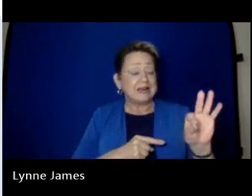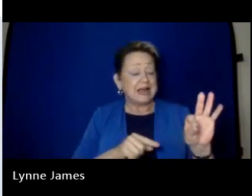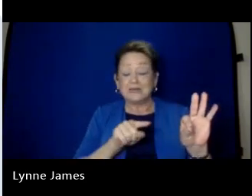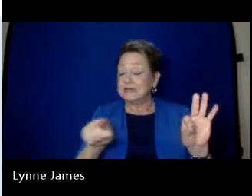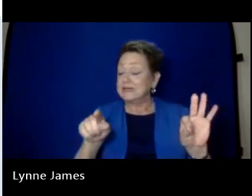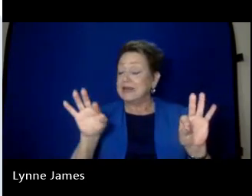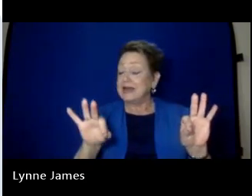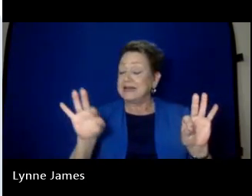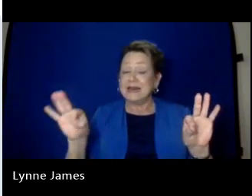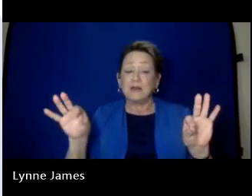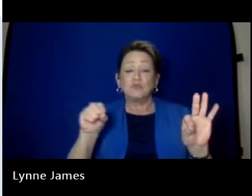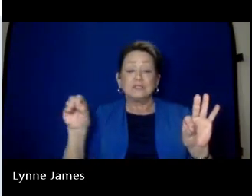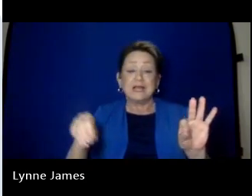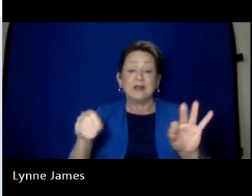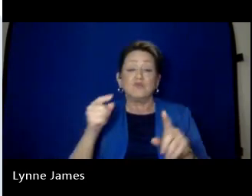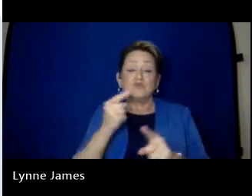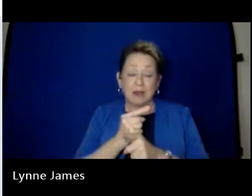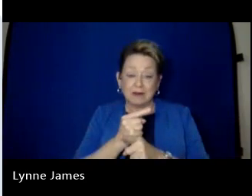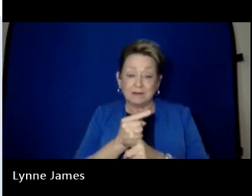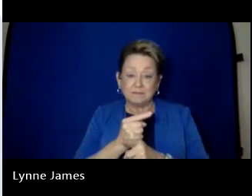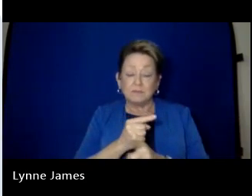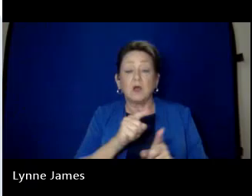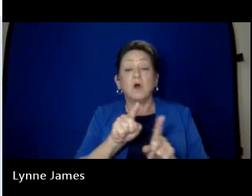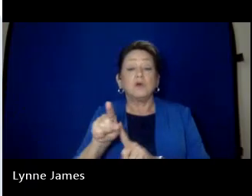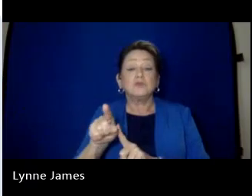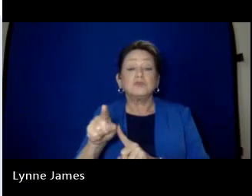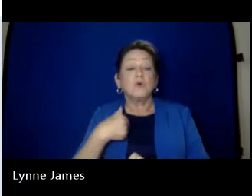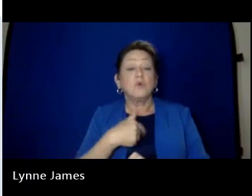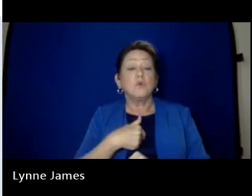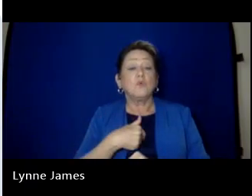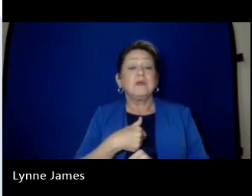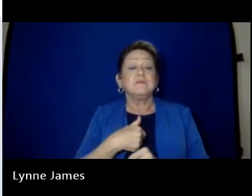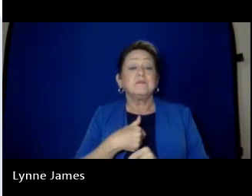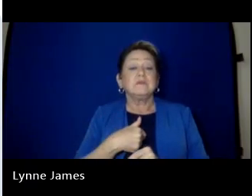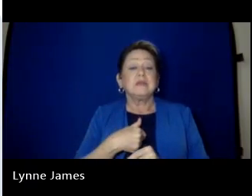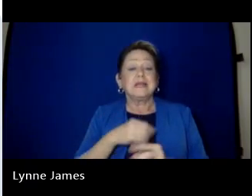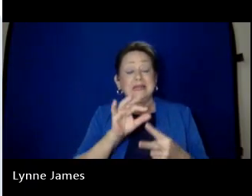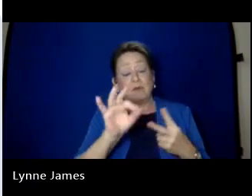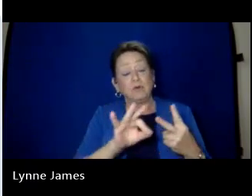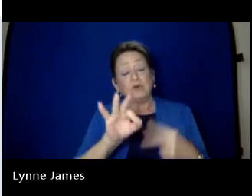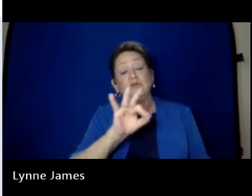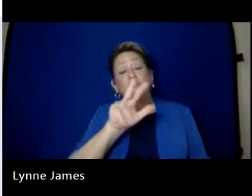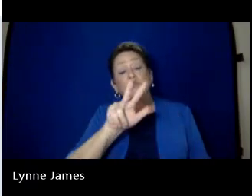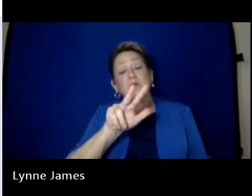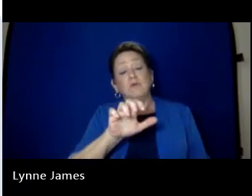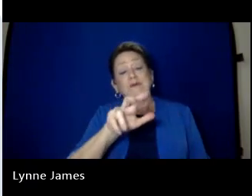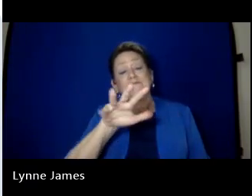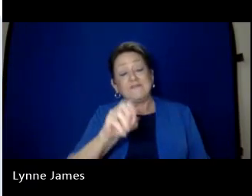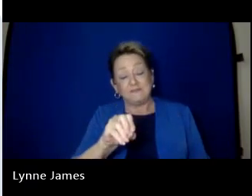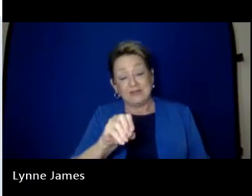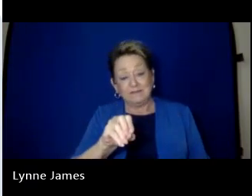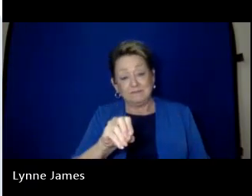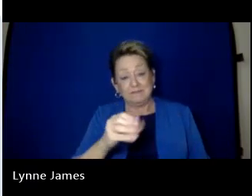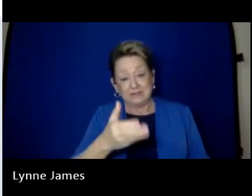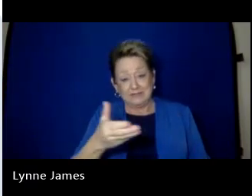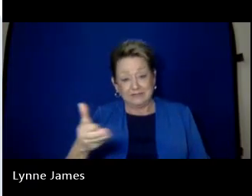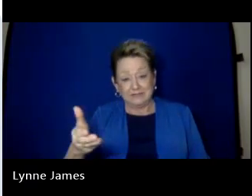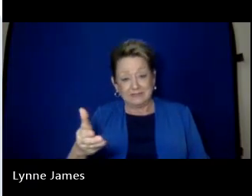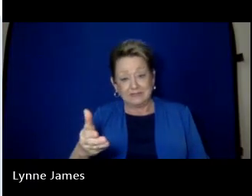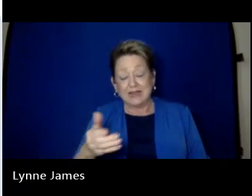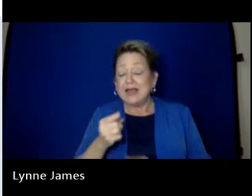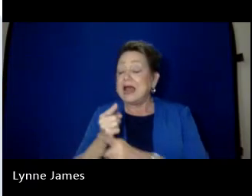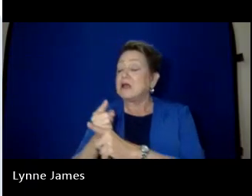and 99%. We also judgmentally selected and counted 350 inventory items, which resulted in an accuracy